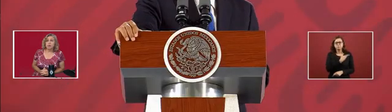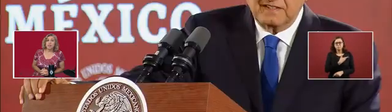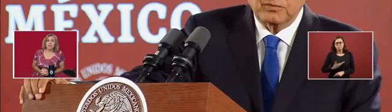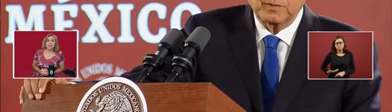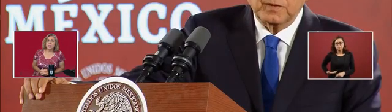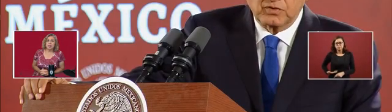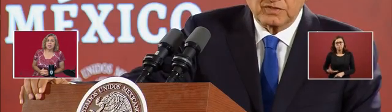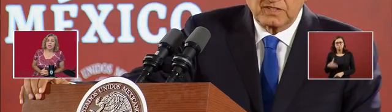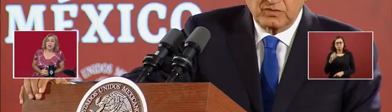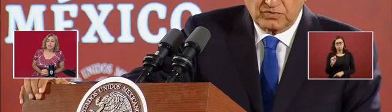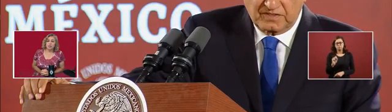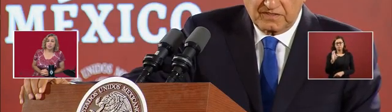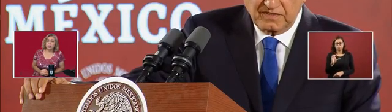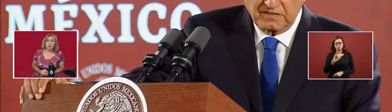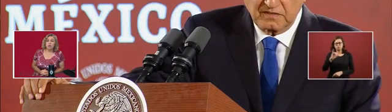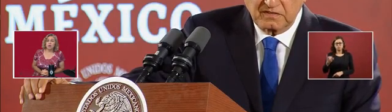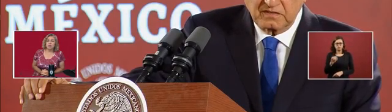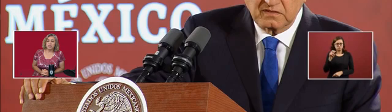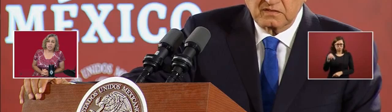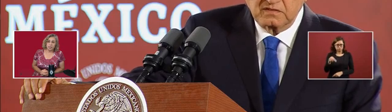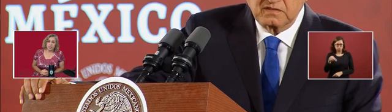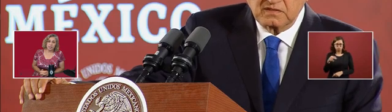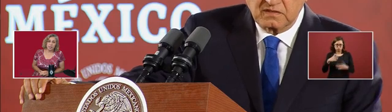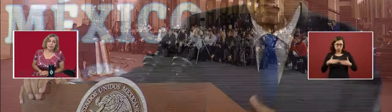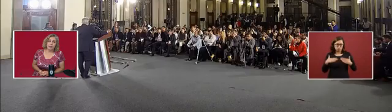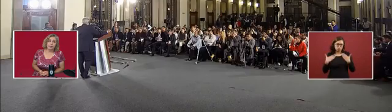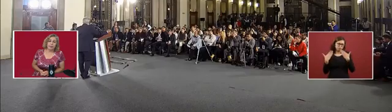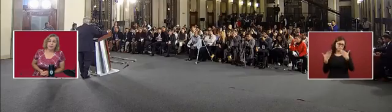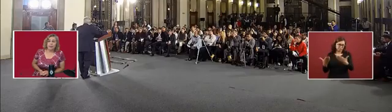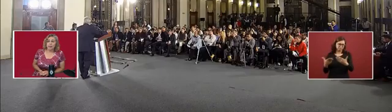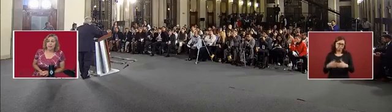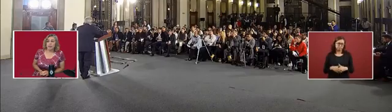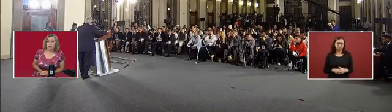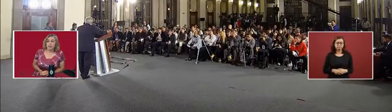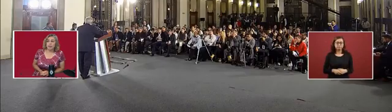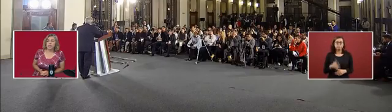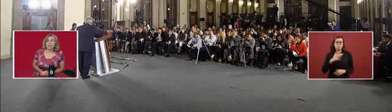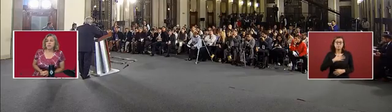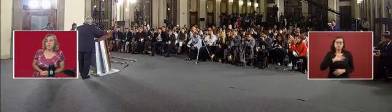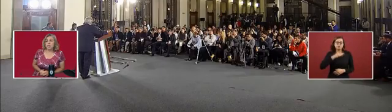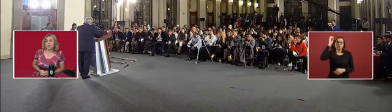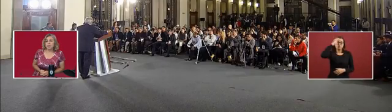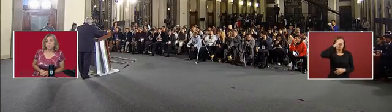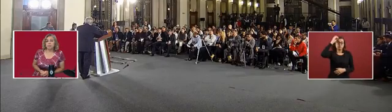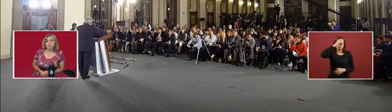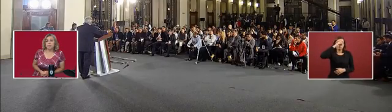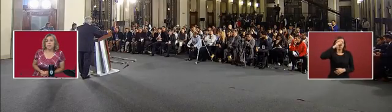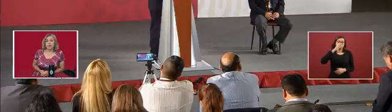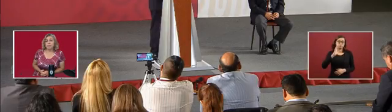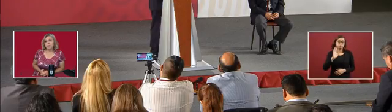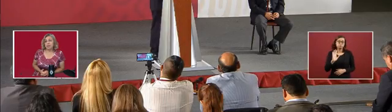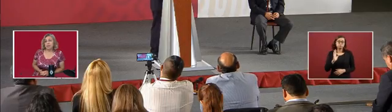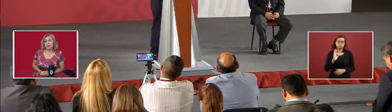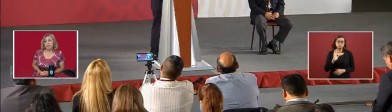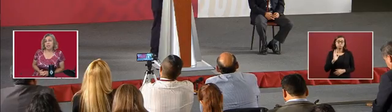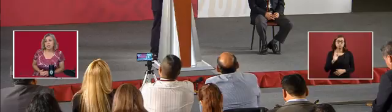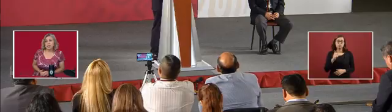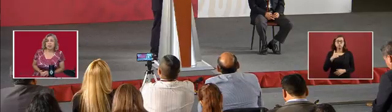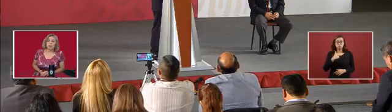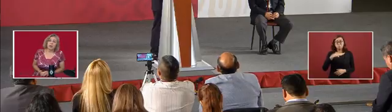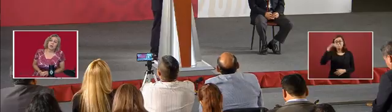they've started 2 marches where they've exercised their right to manifestation